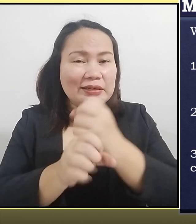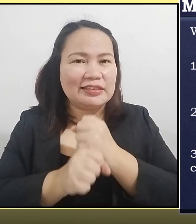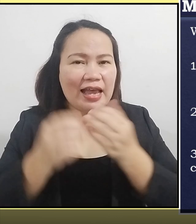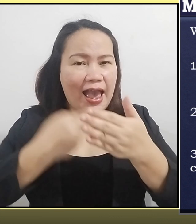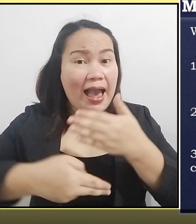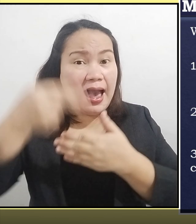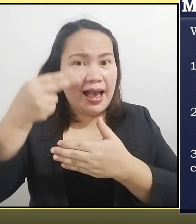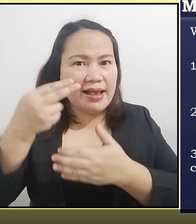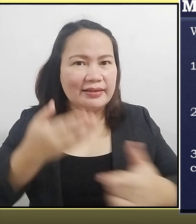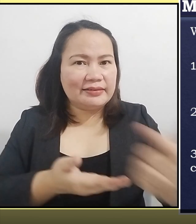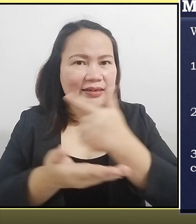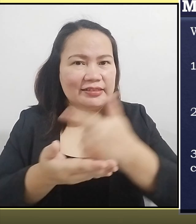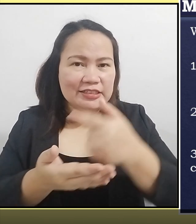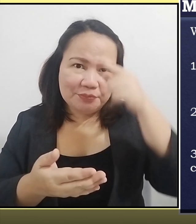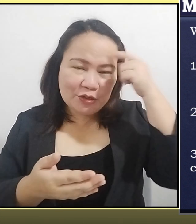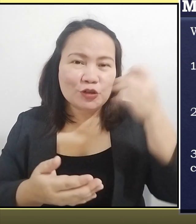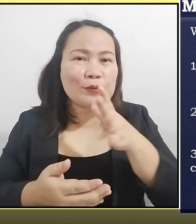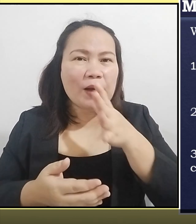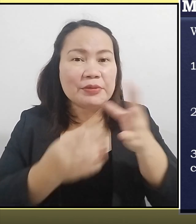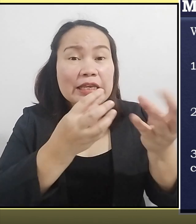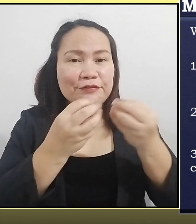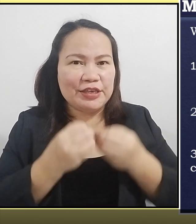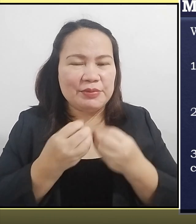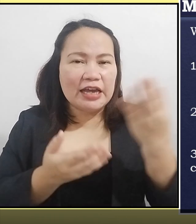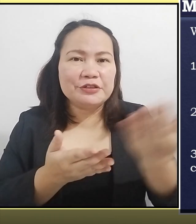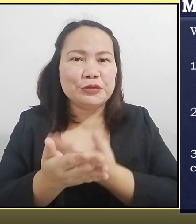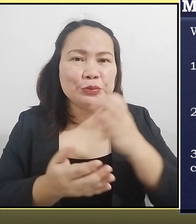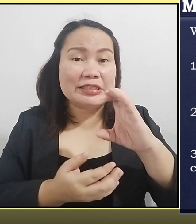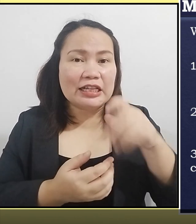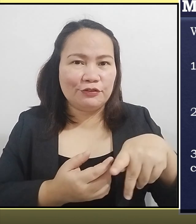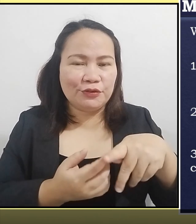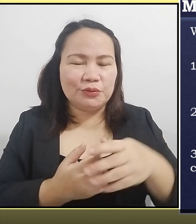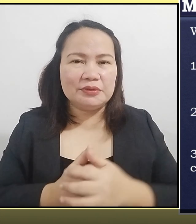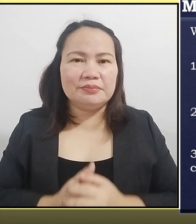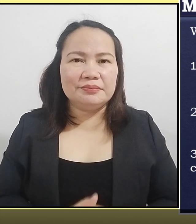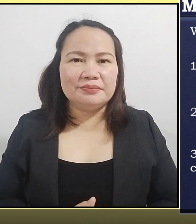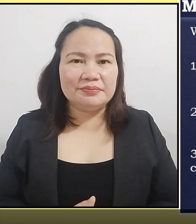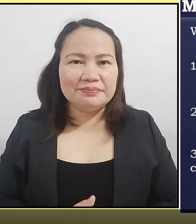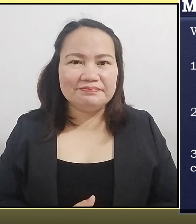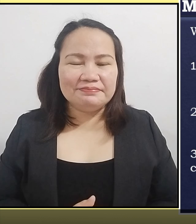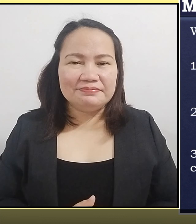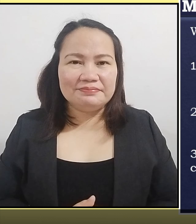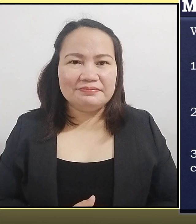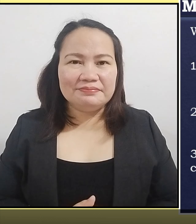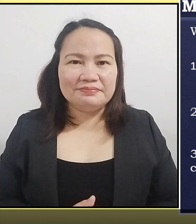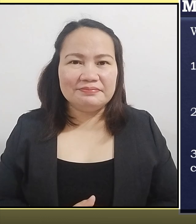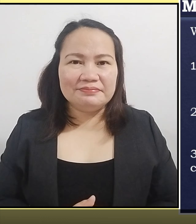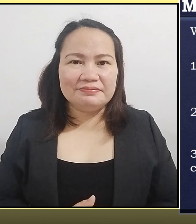sabihin, nakakuha ako ng mataas na grades kasi binigyan ako ni mom ng bagong cellphone.